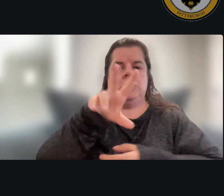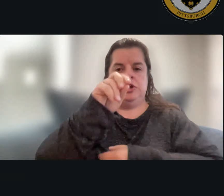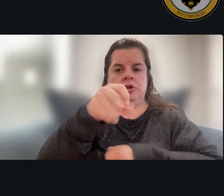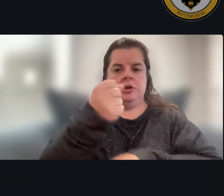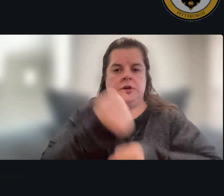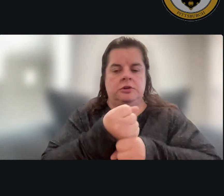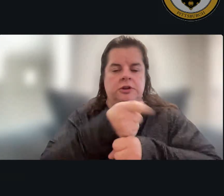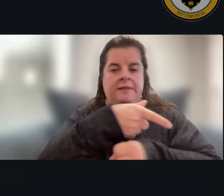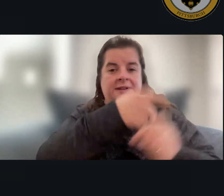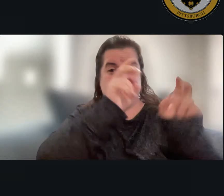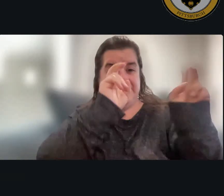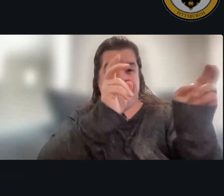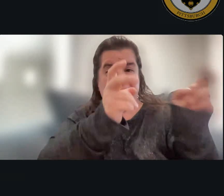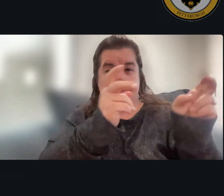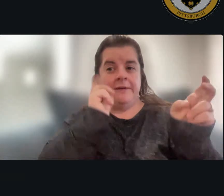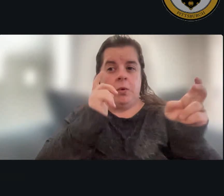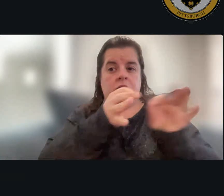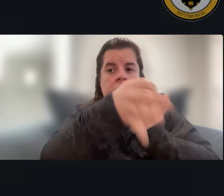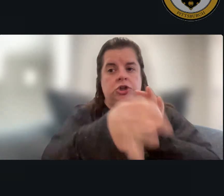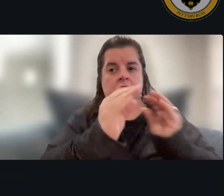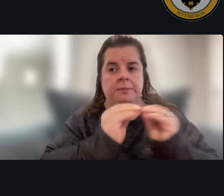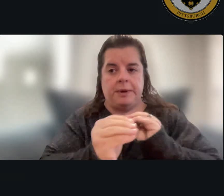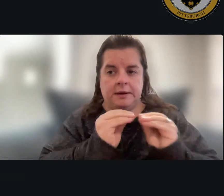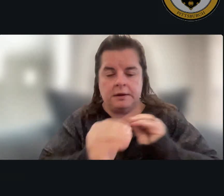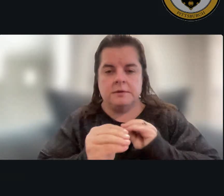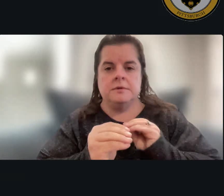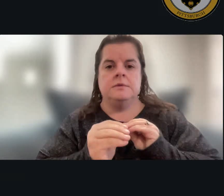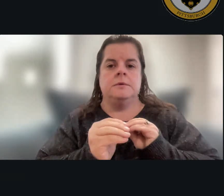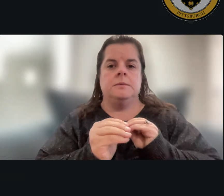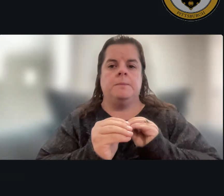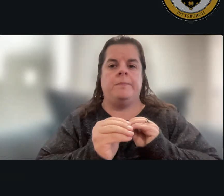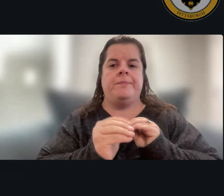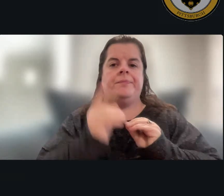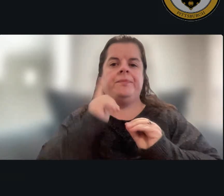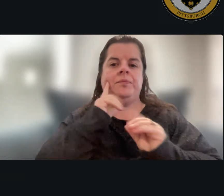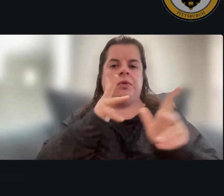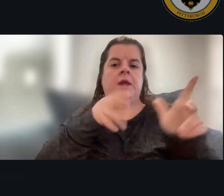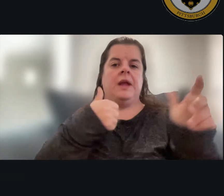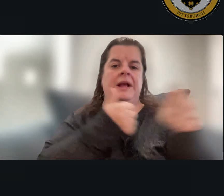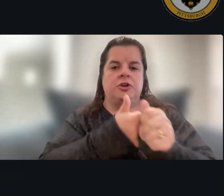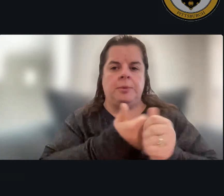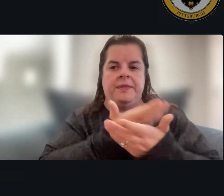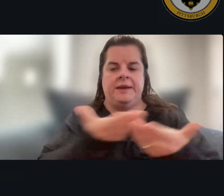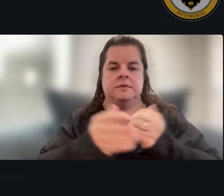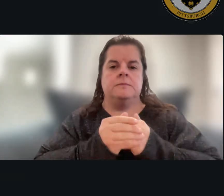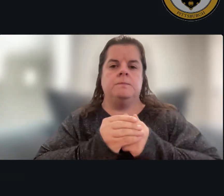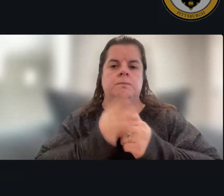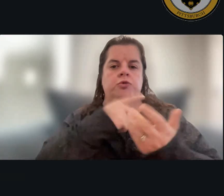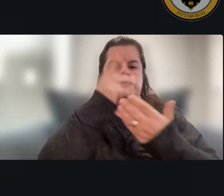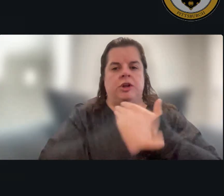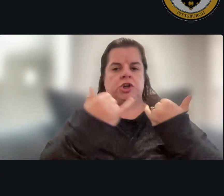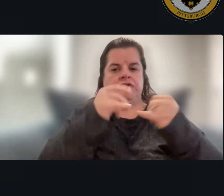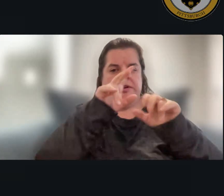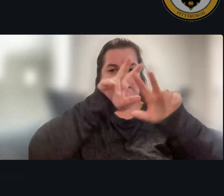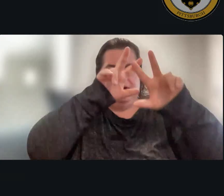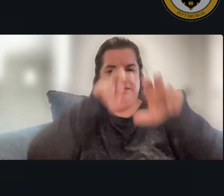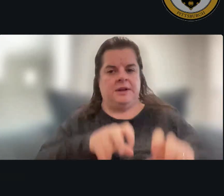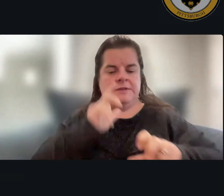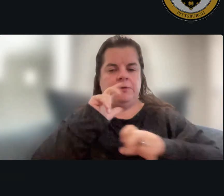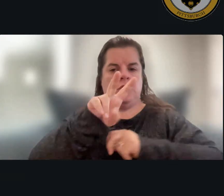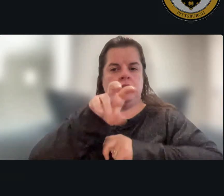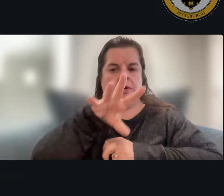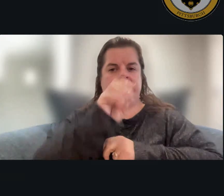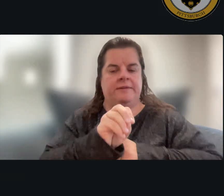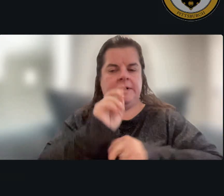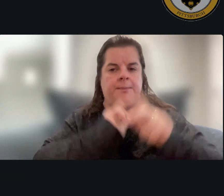of deferred maintenance or some catch-up work to do. The project has currently assessed over 250